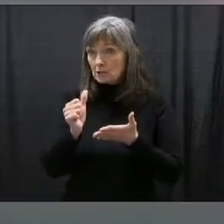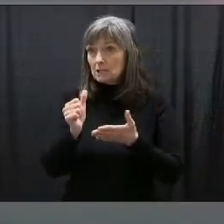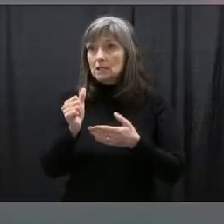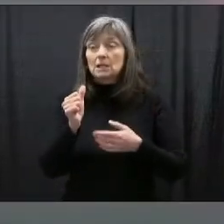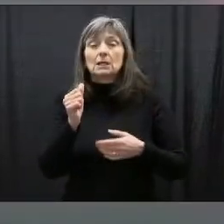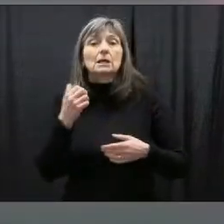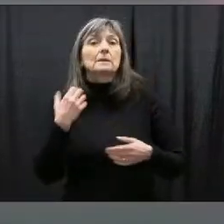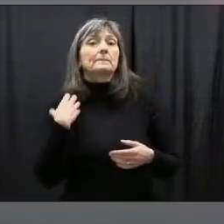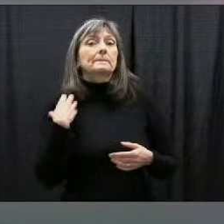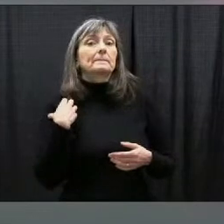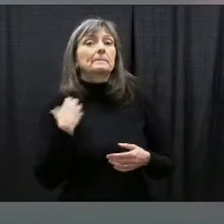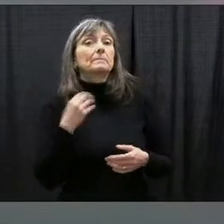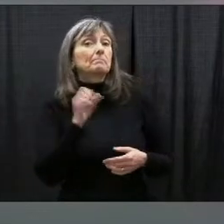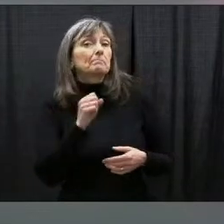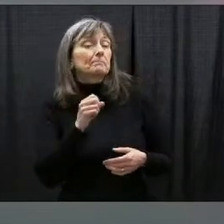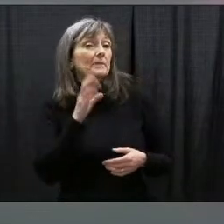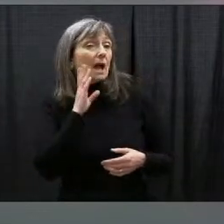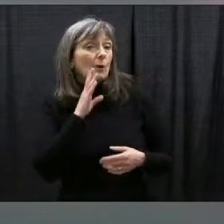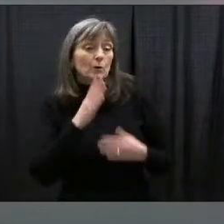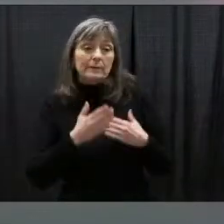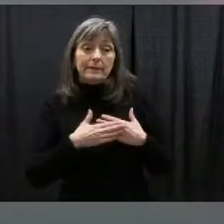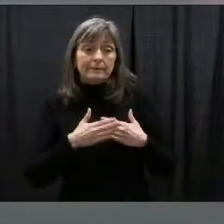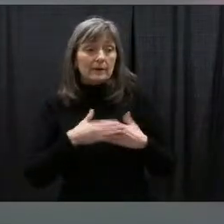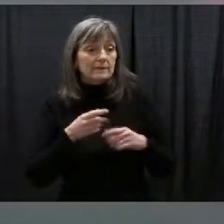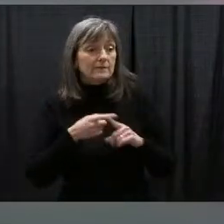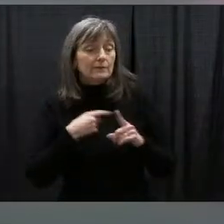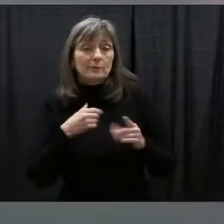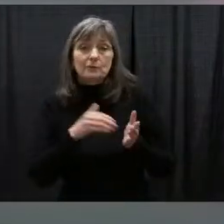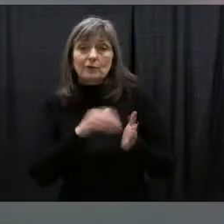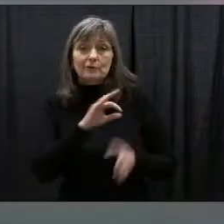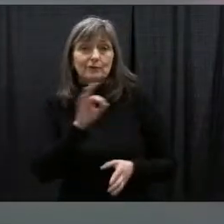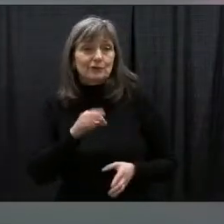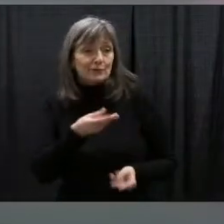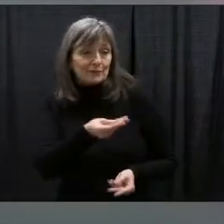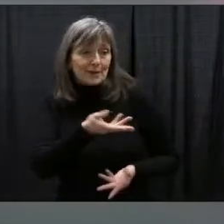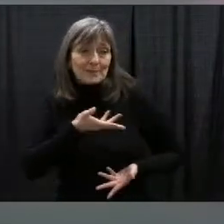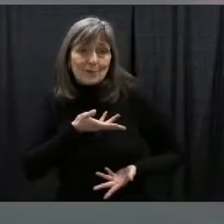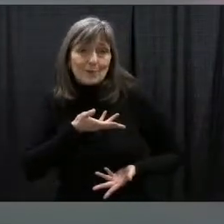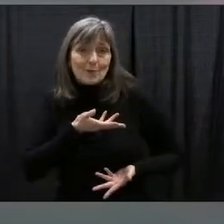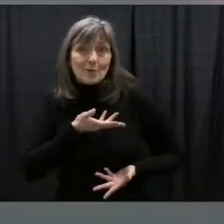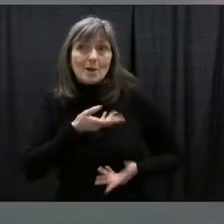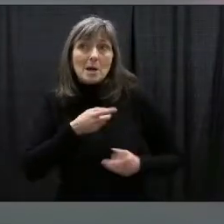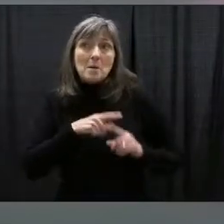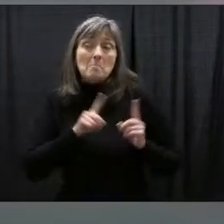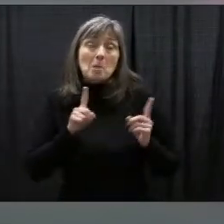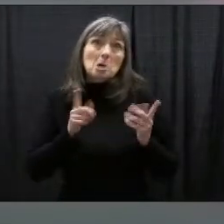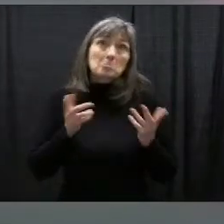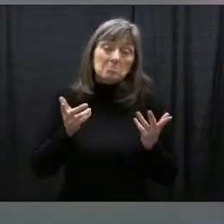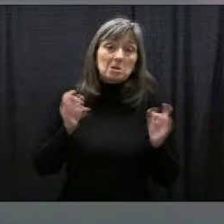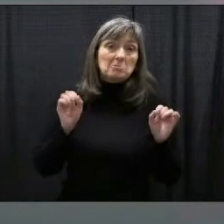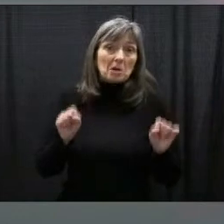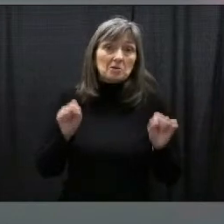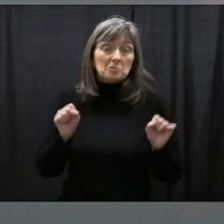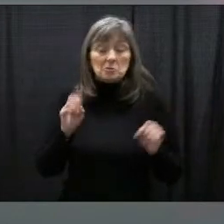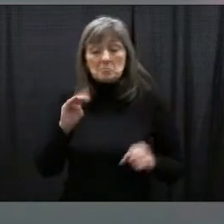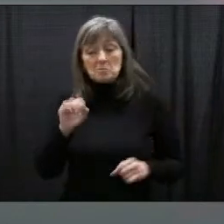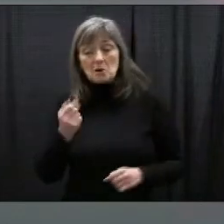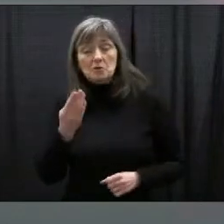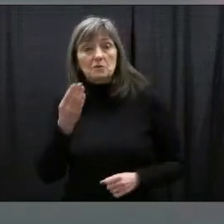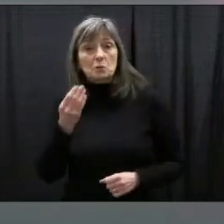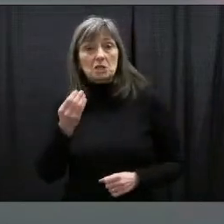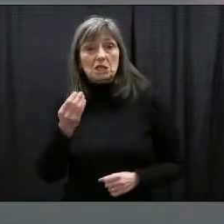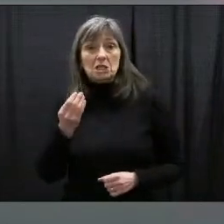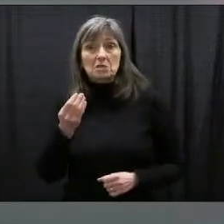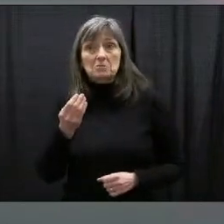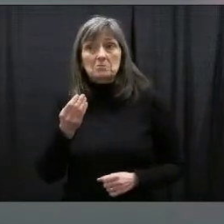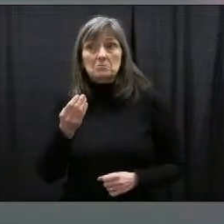Certainly will take advice, as I have done all along, from Dr. Fitzgerald, but the need for something like that on March the 14th